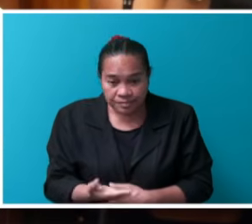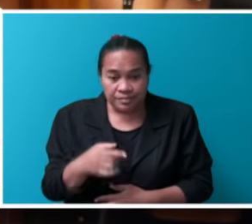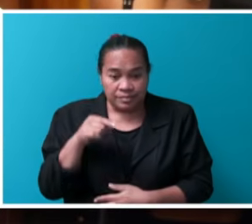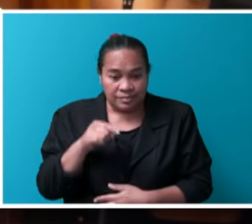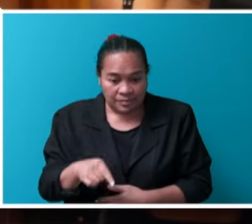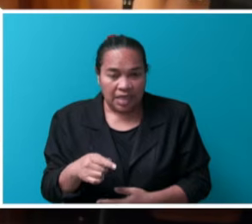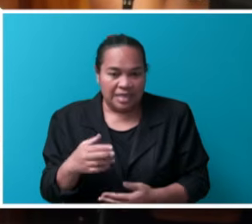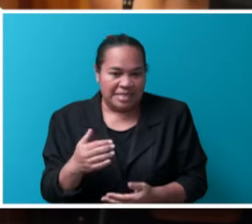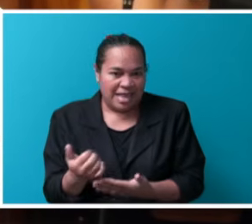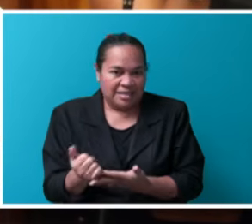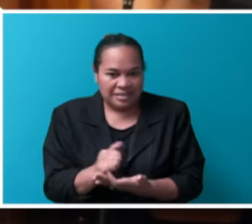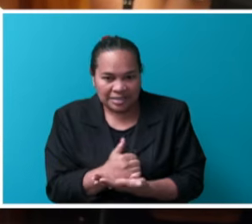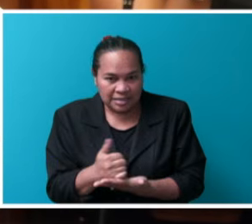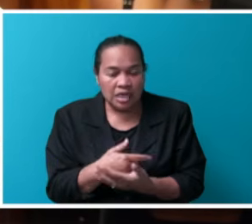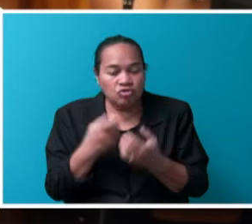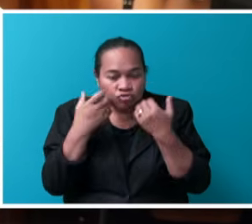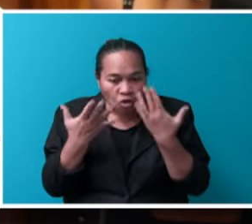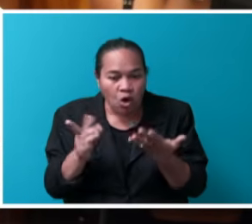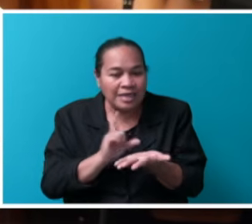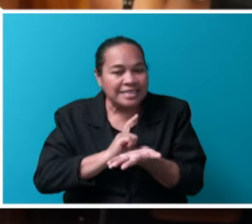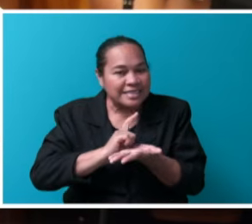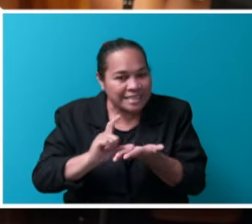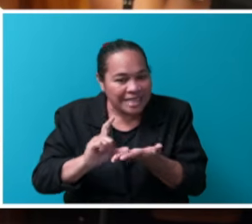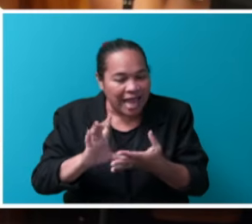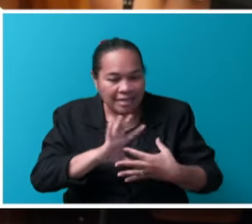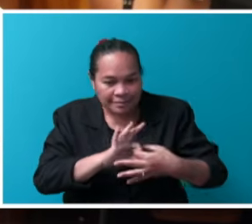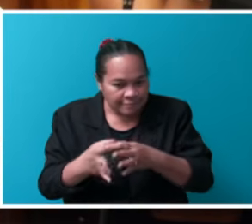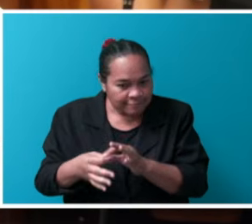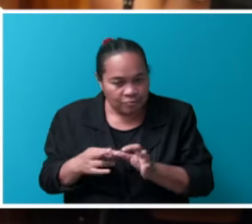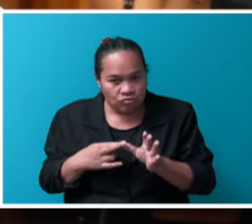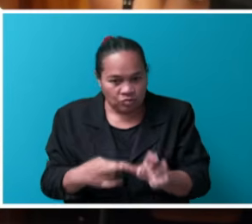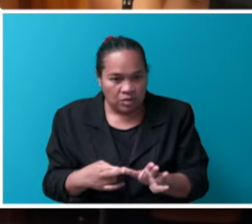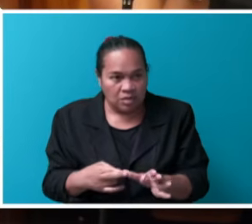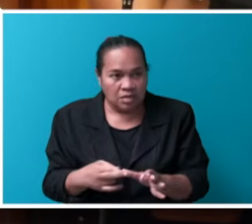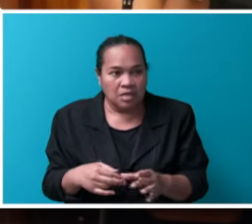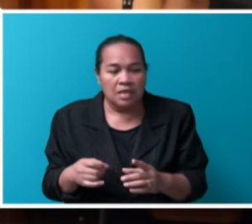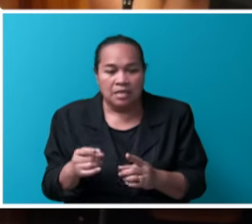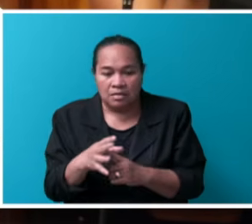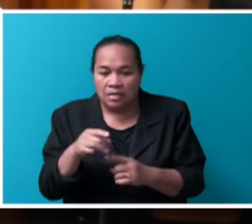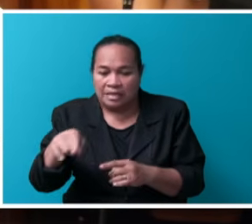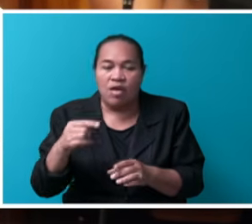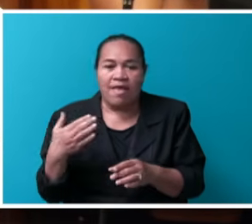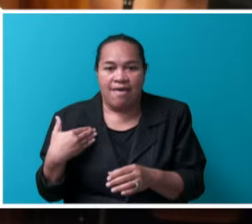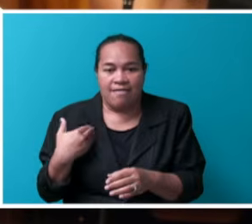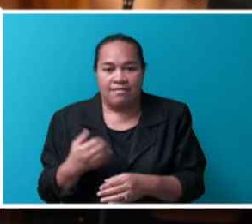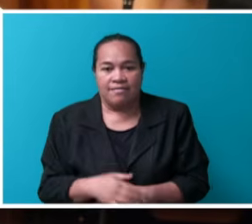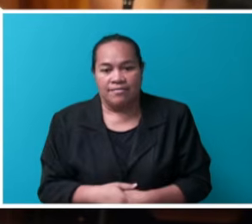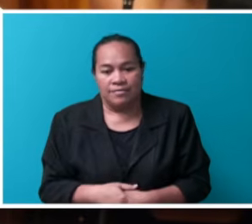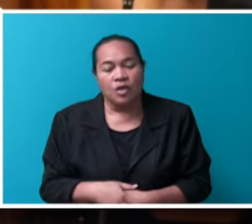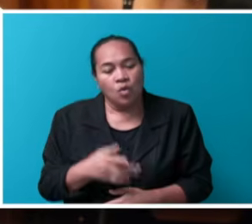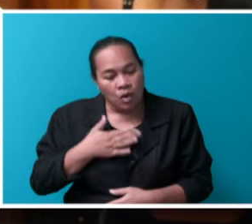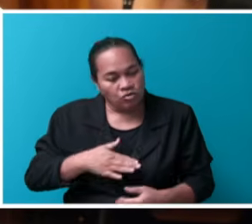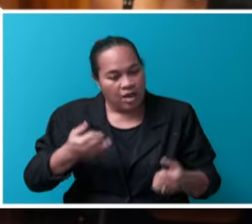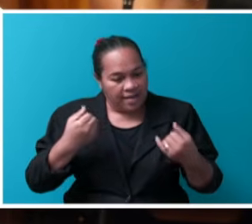actions represent a clear and coordinated response to crime, drugs, and public health threats. We're investing in our police,